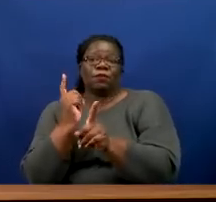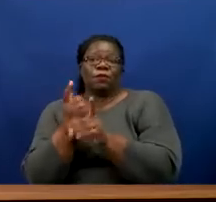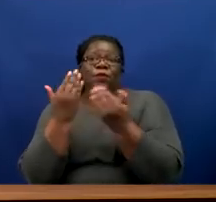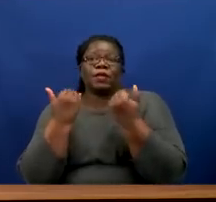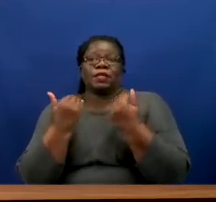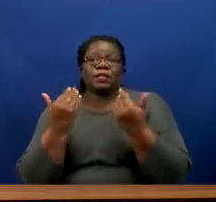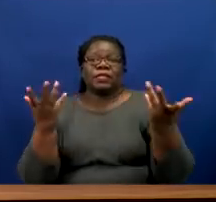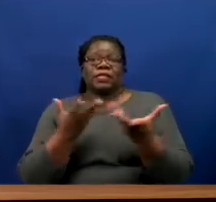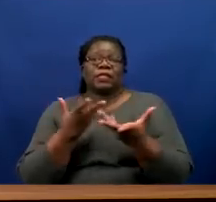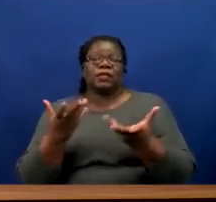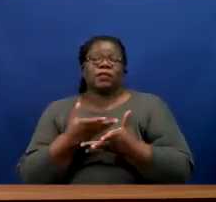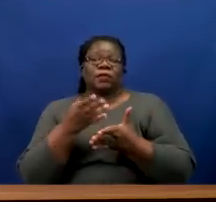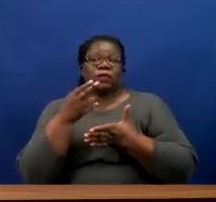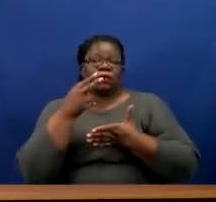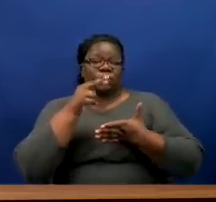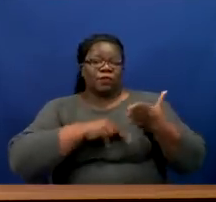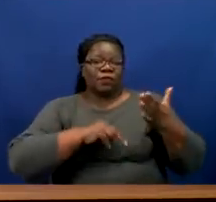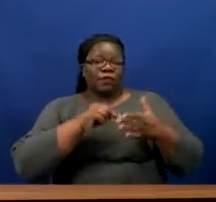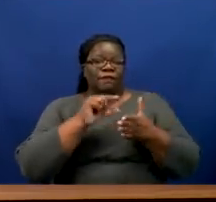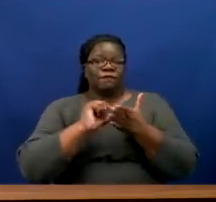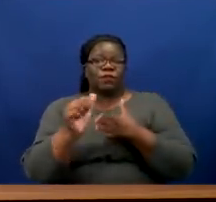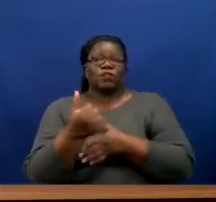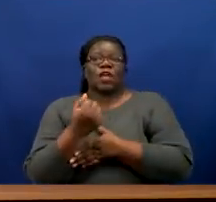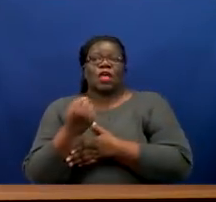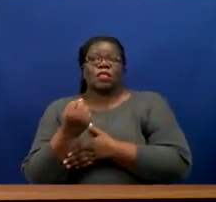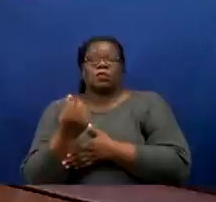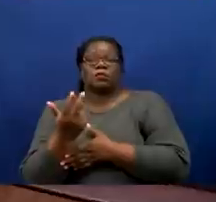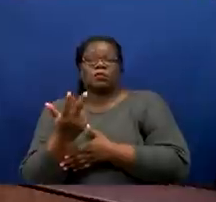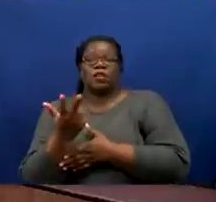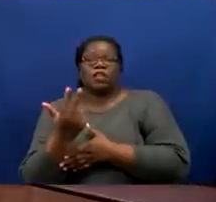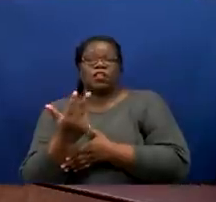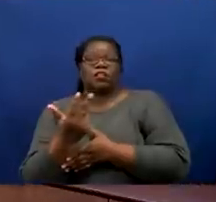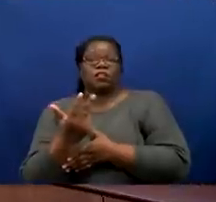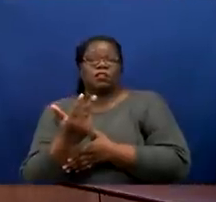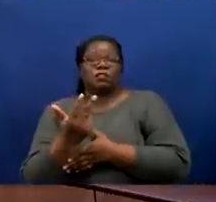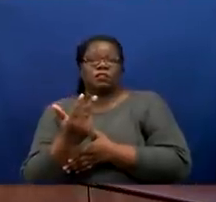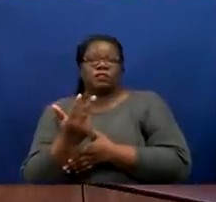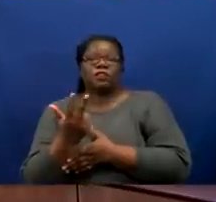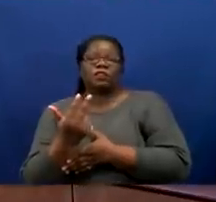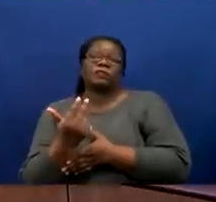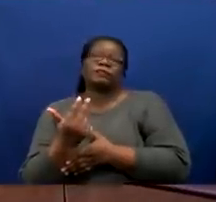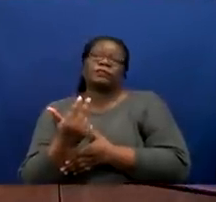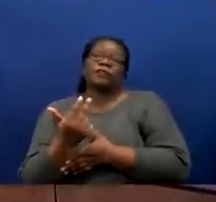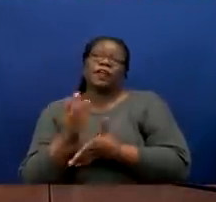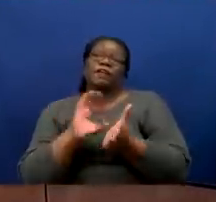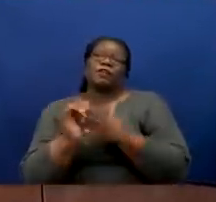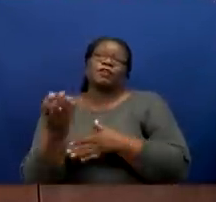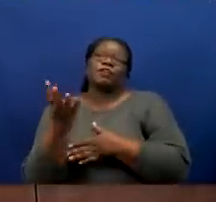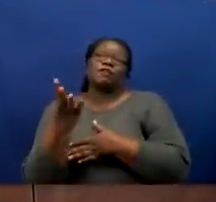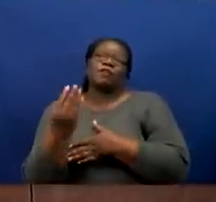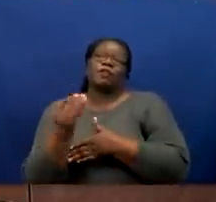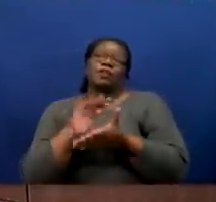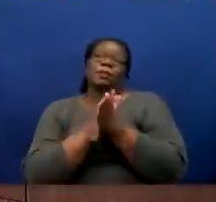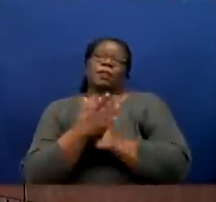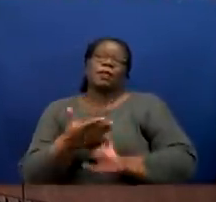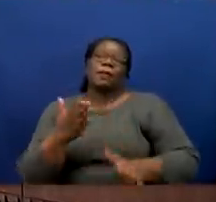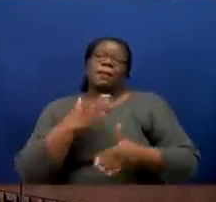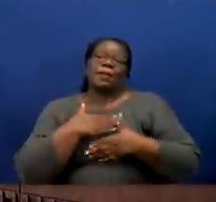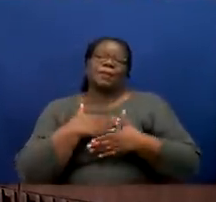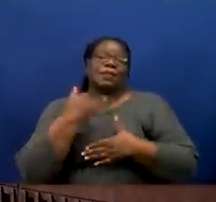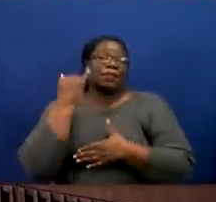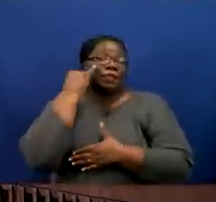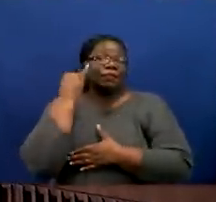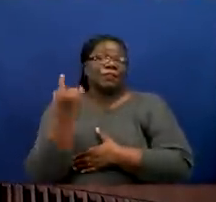time you get through verse 13, you find that verse in verse 14 that ought to make you happy, even if you got to get happy all by